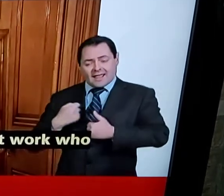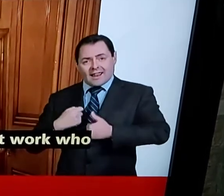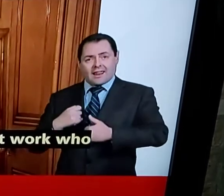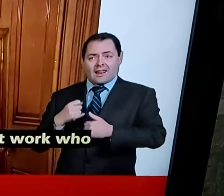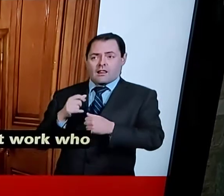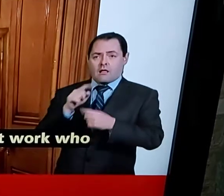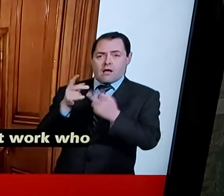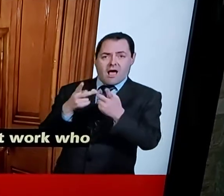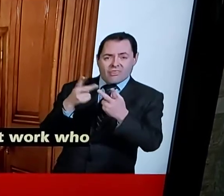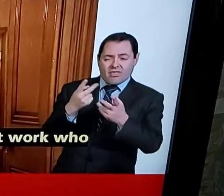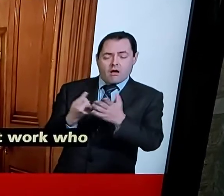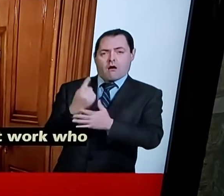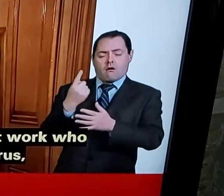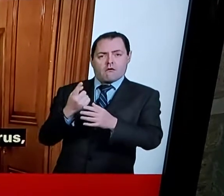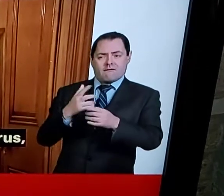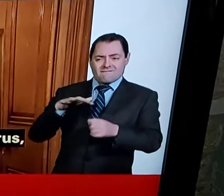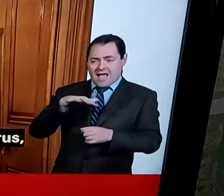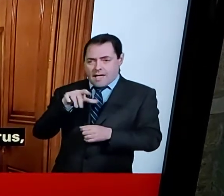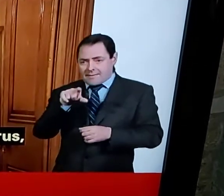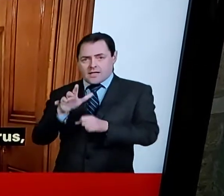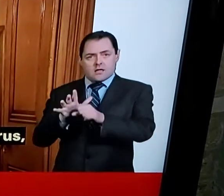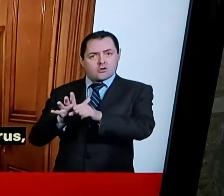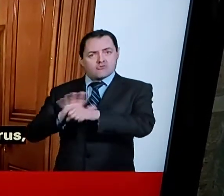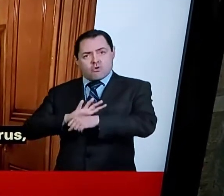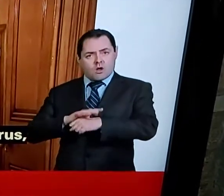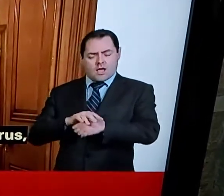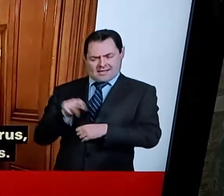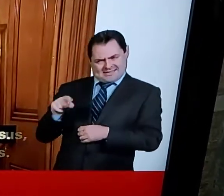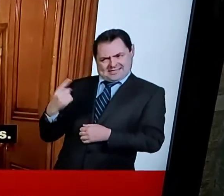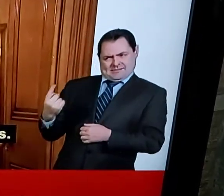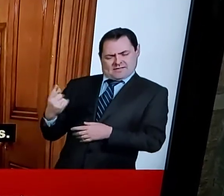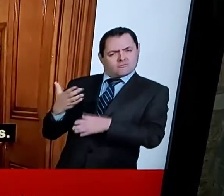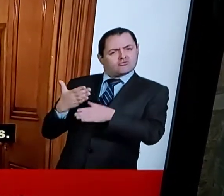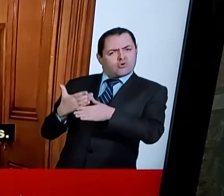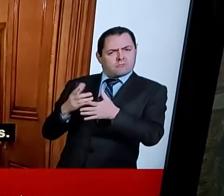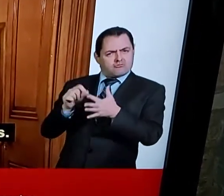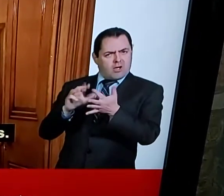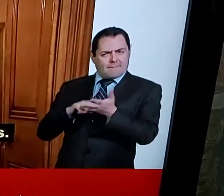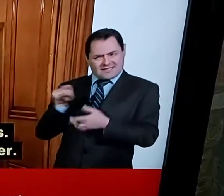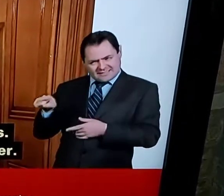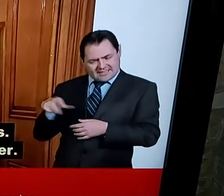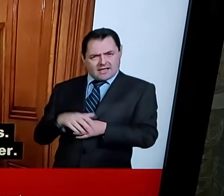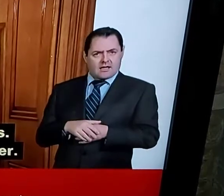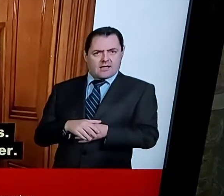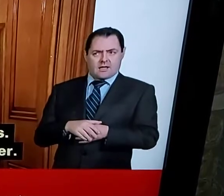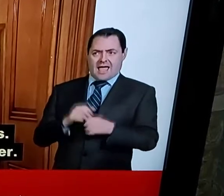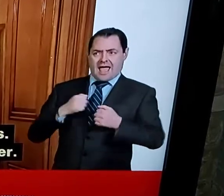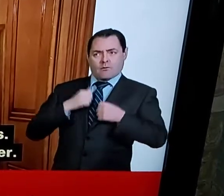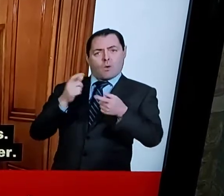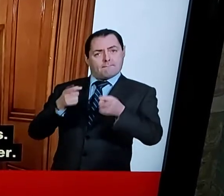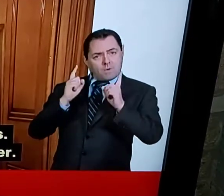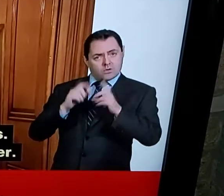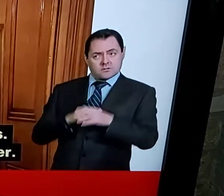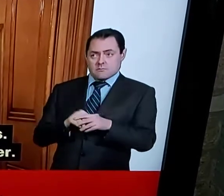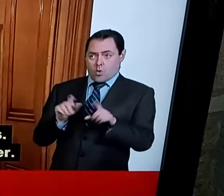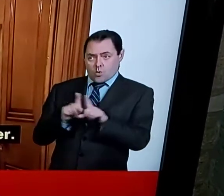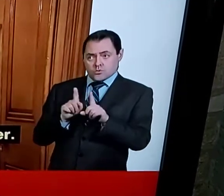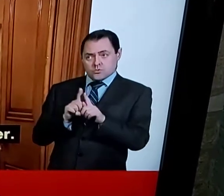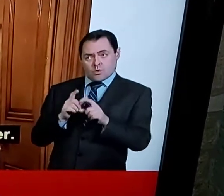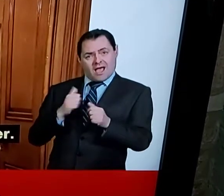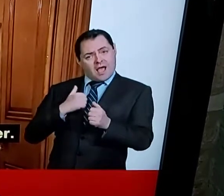us. He's not just the Prime Minister, all of us in Cabinet, he's not just our boss, he's also a